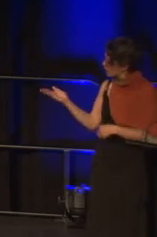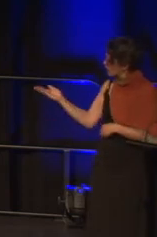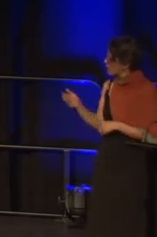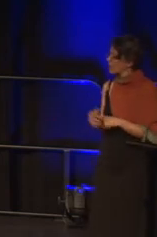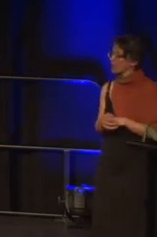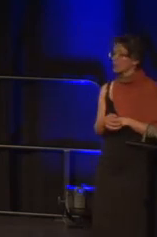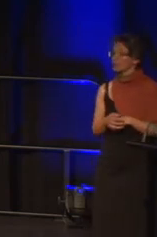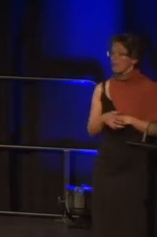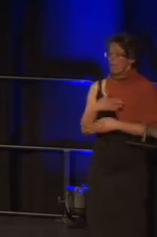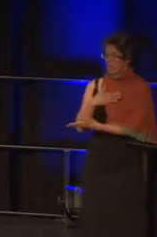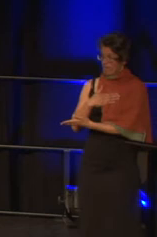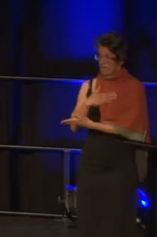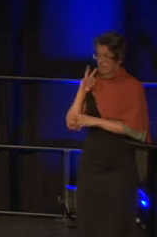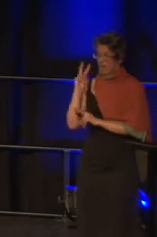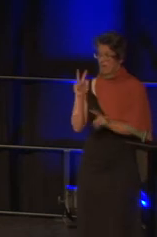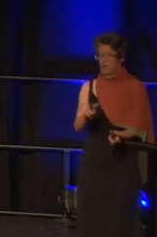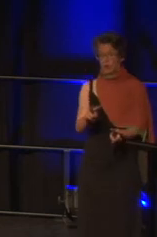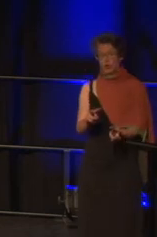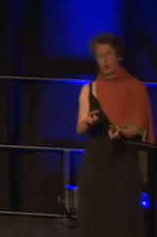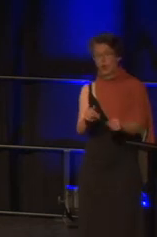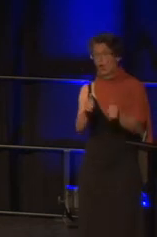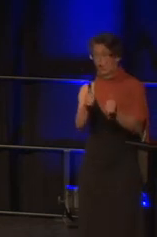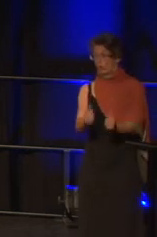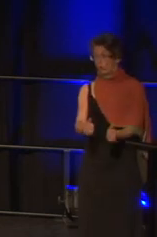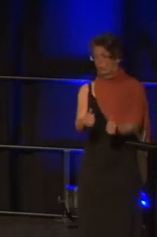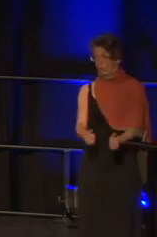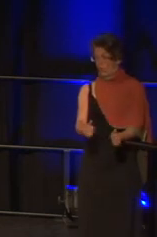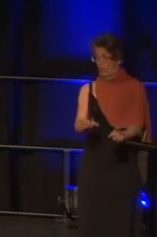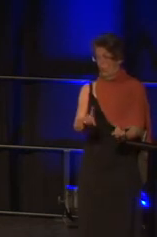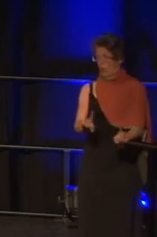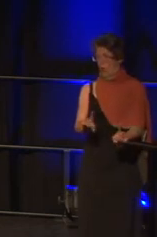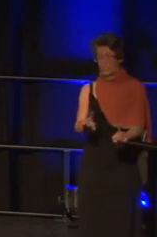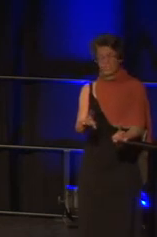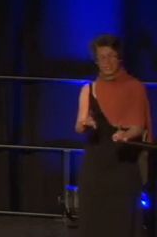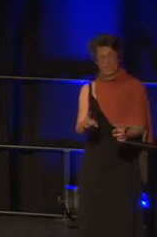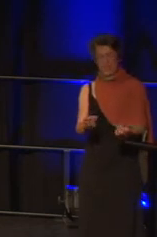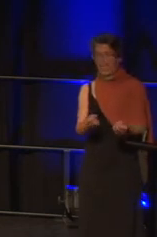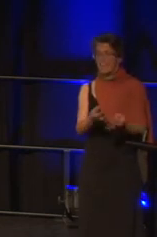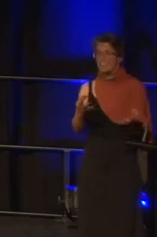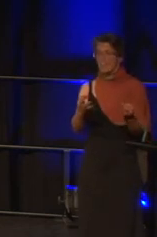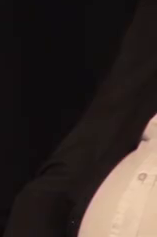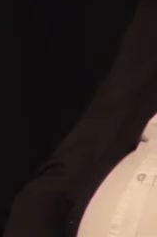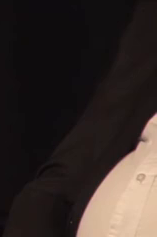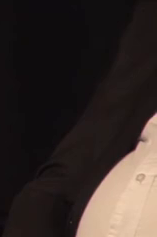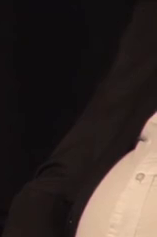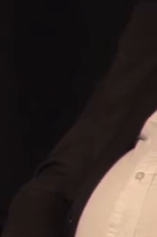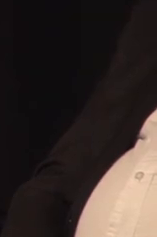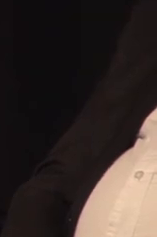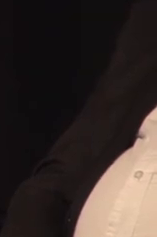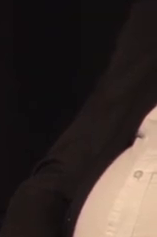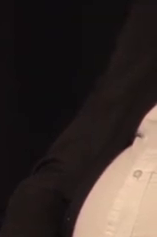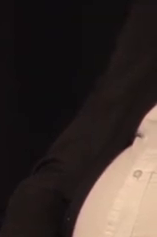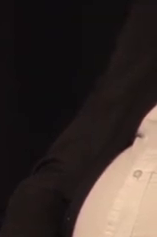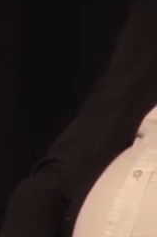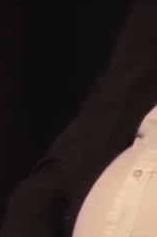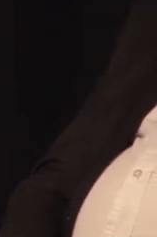My view is that I would much rather have a situation where I didn't have to jump off a tall building in order to end